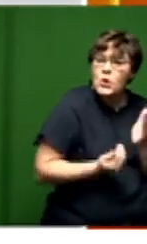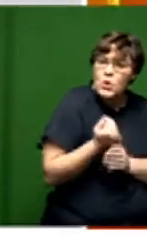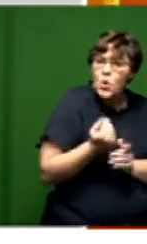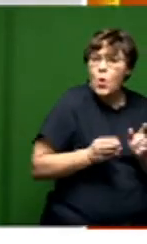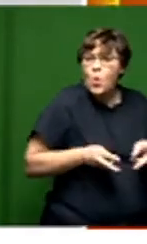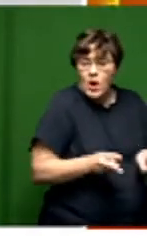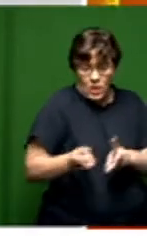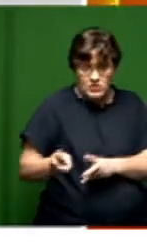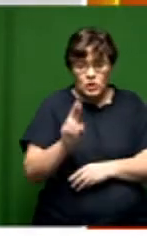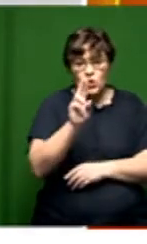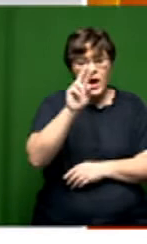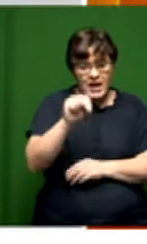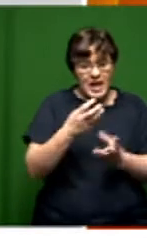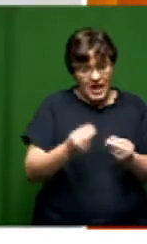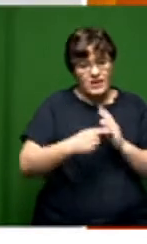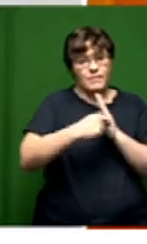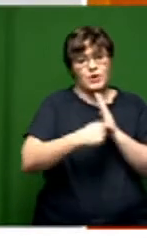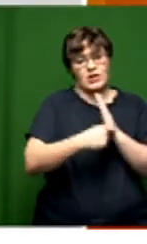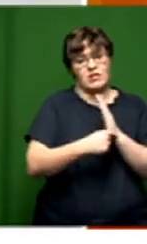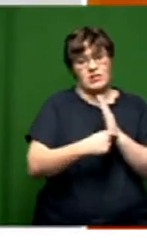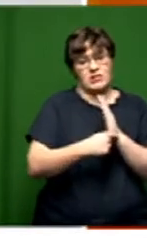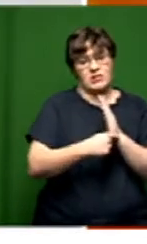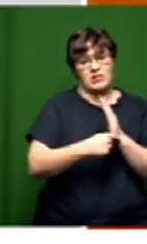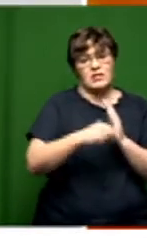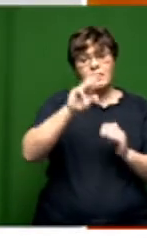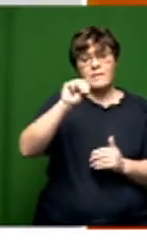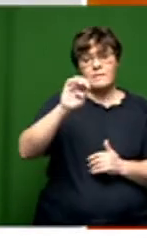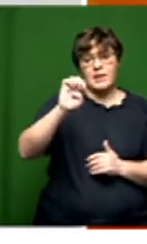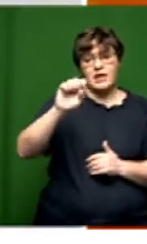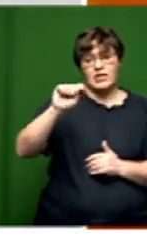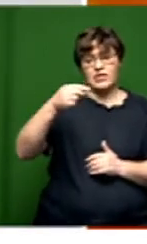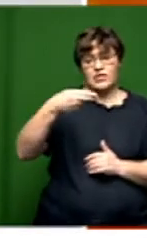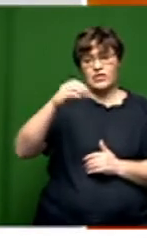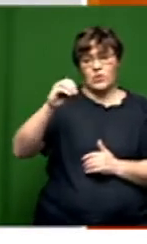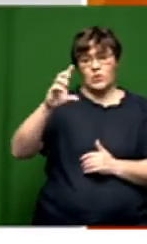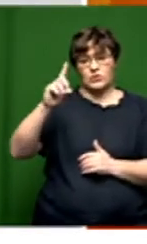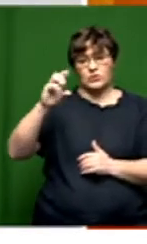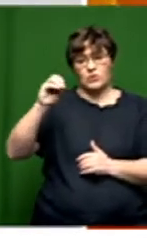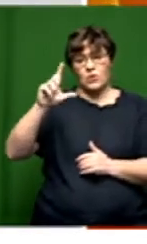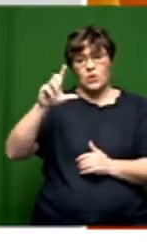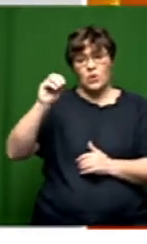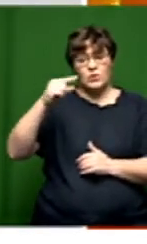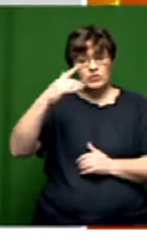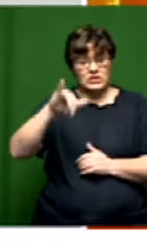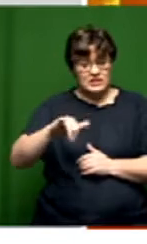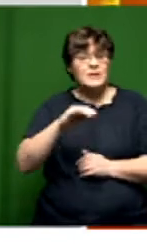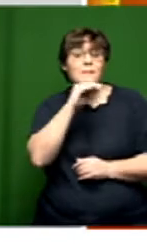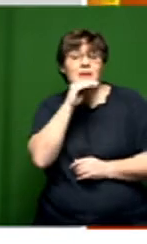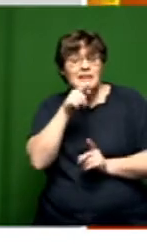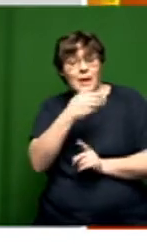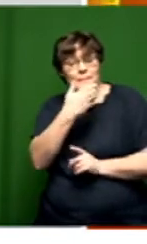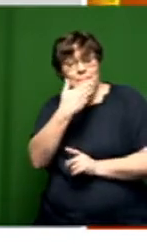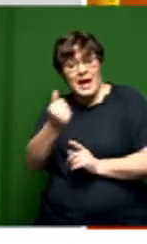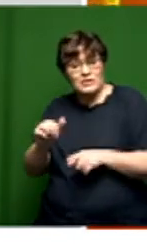methodologies, and the UN has a manual on this. So we have, over time, disseminated the best practices to ensure